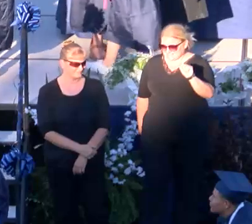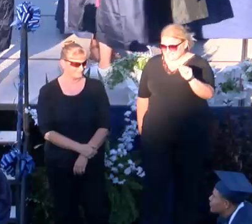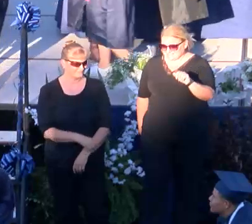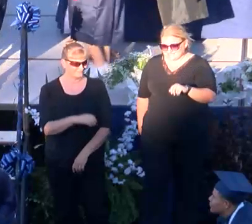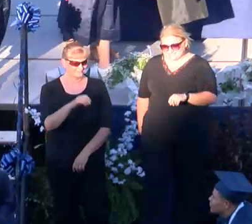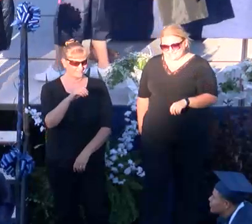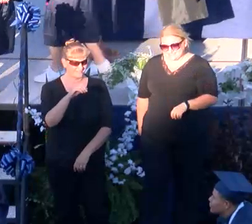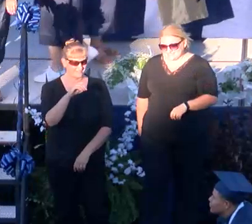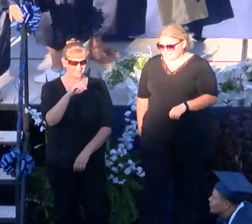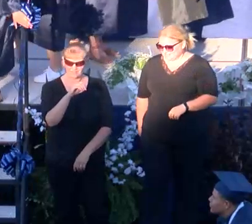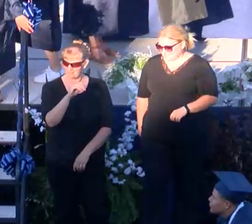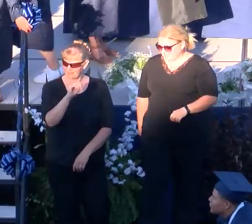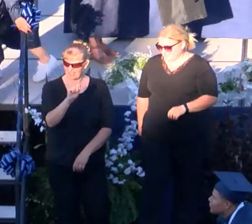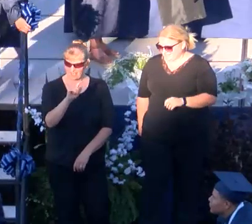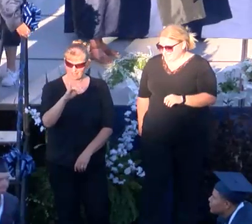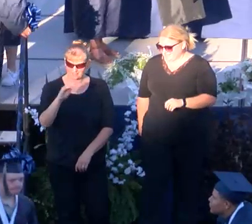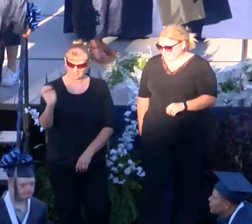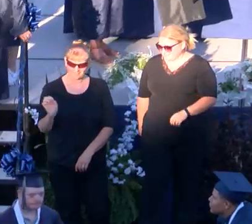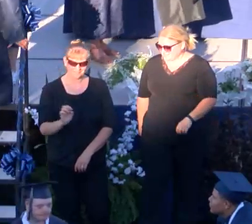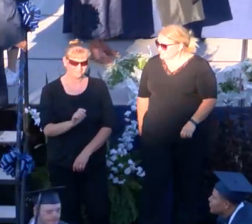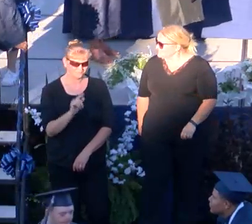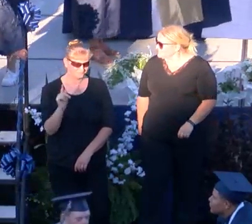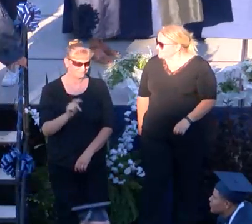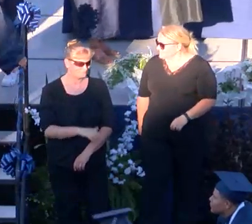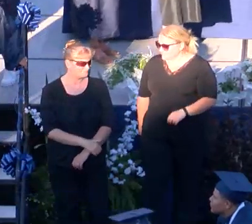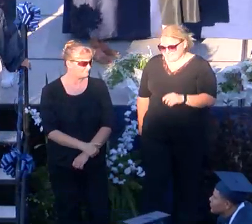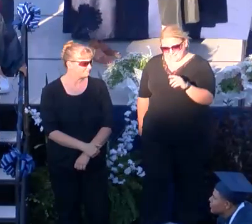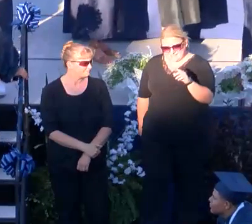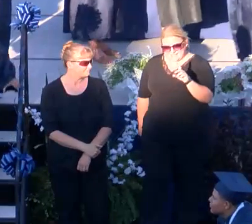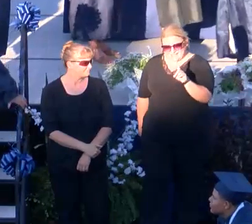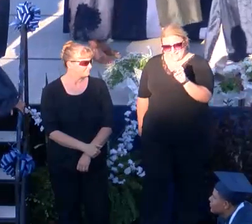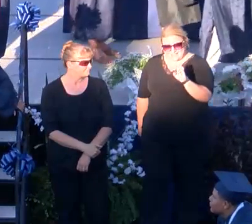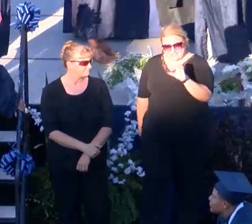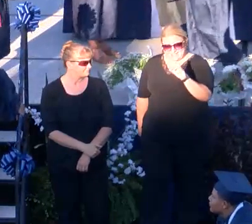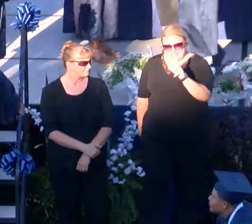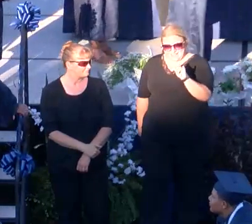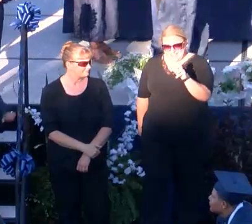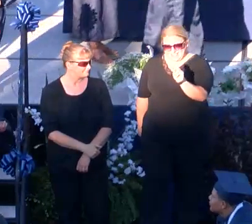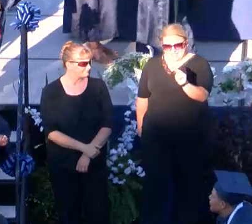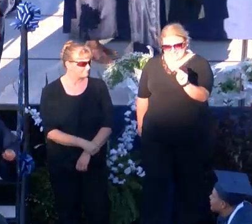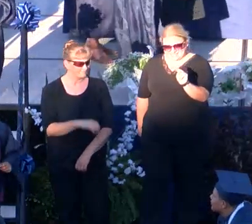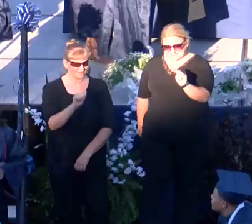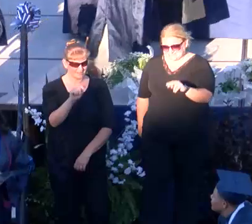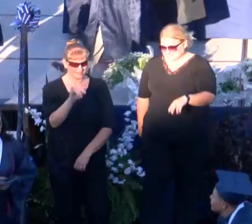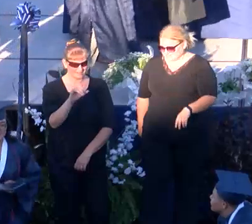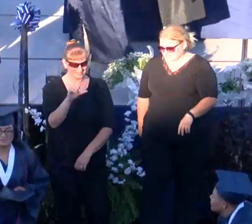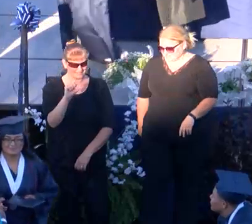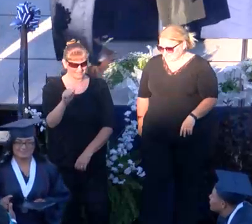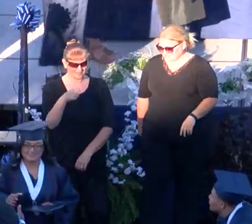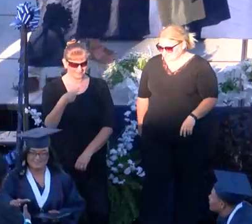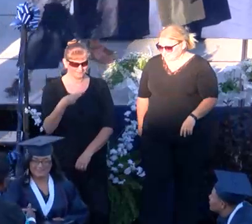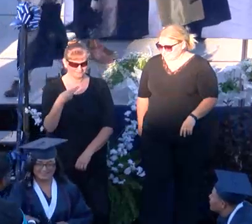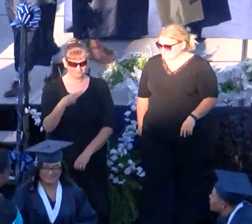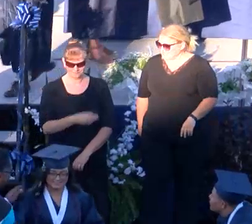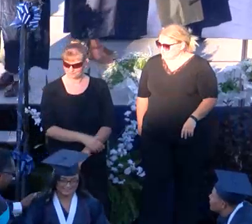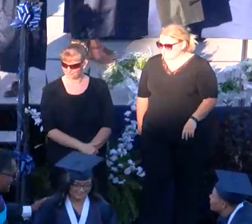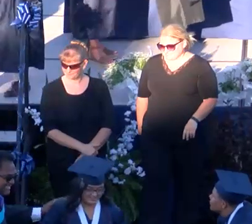Addie Sangminifet. Declan Beaton. Alyssa Hartman.